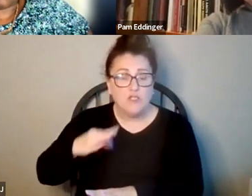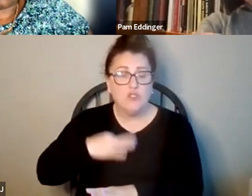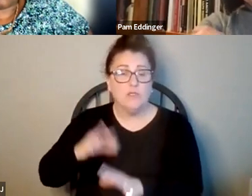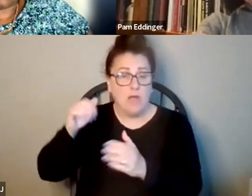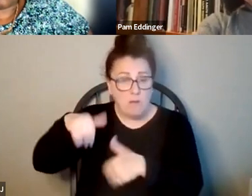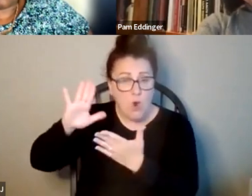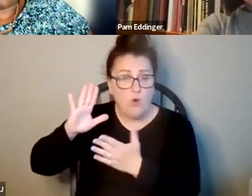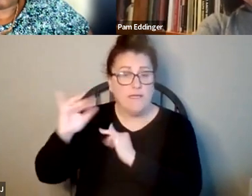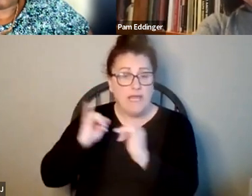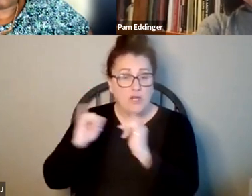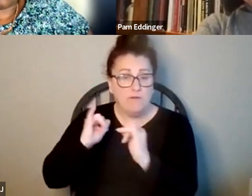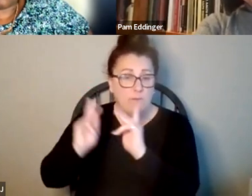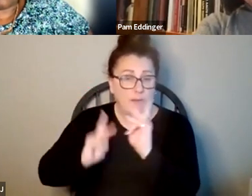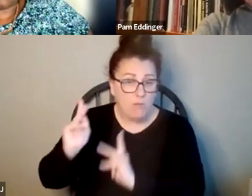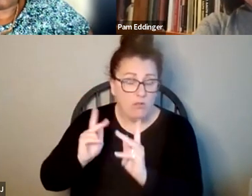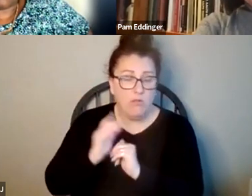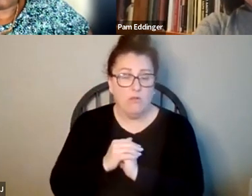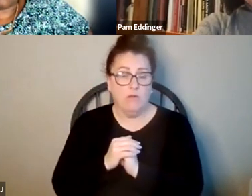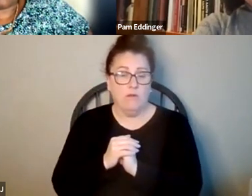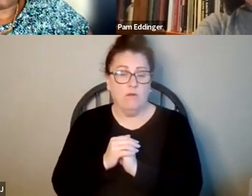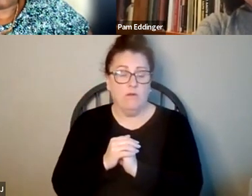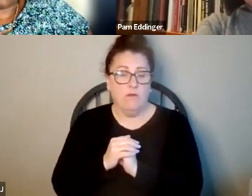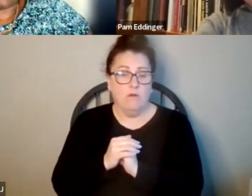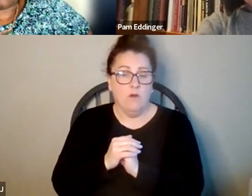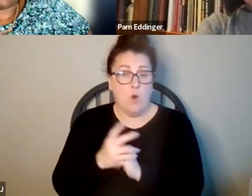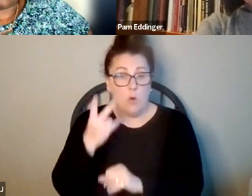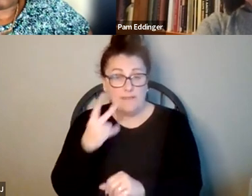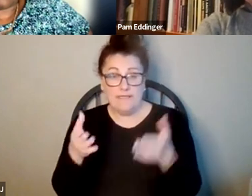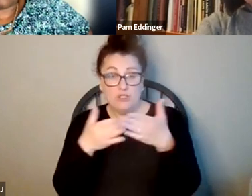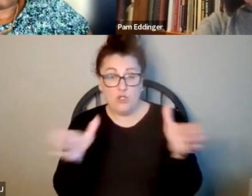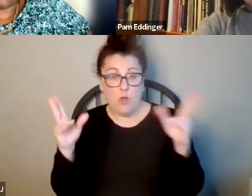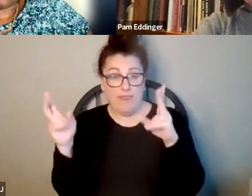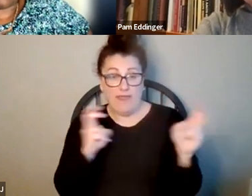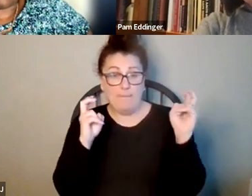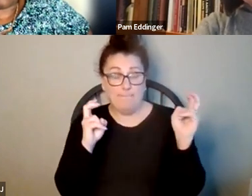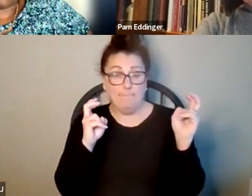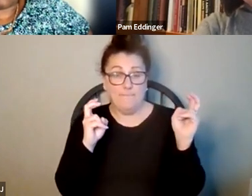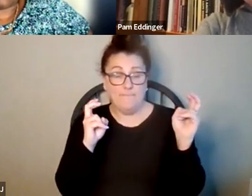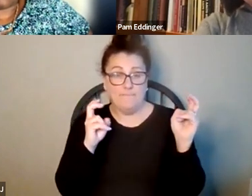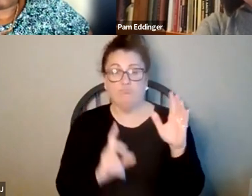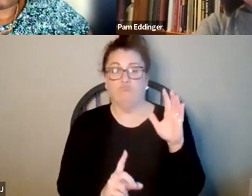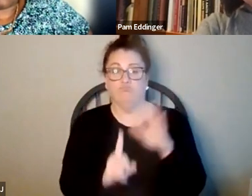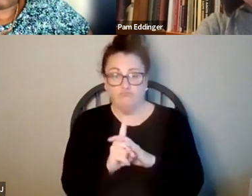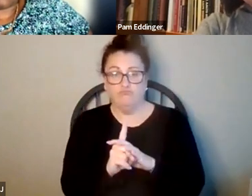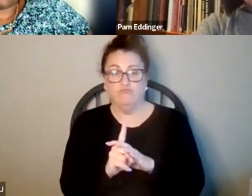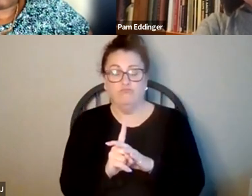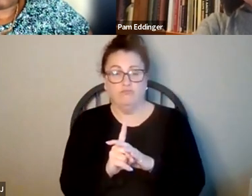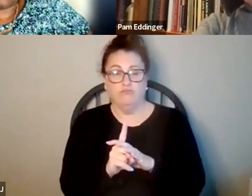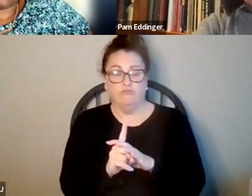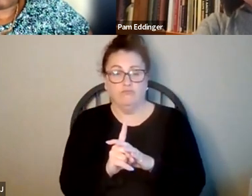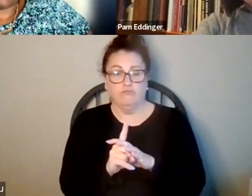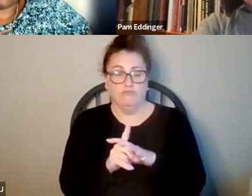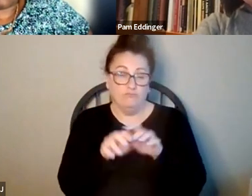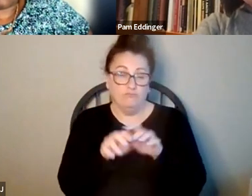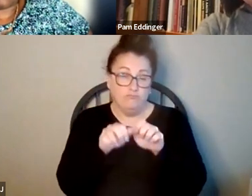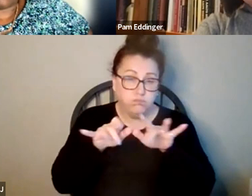approach interviewing candidates. Because it's when we see a general theme that emerges across